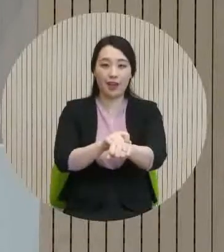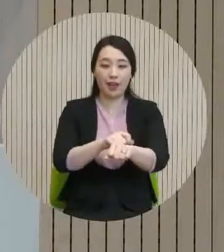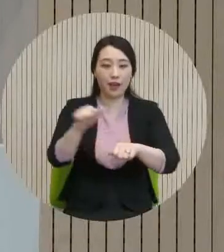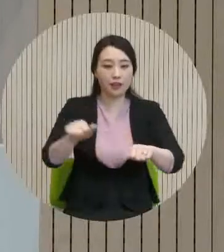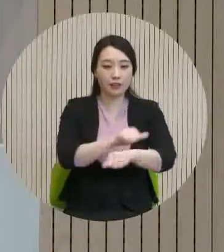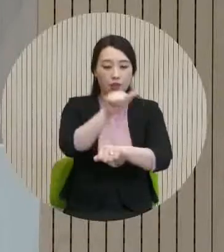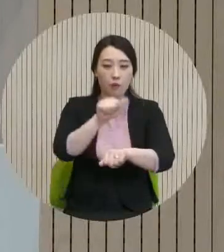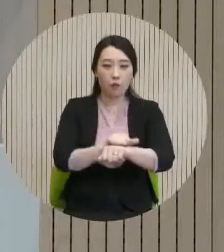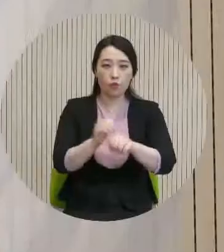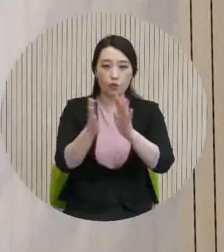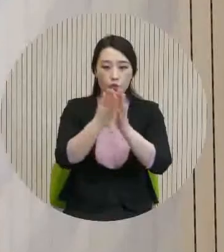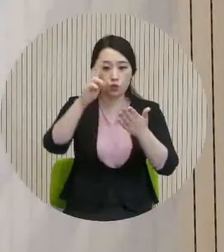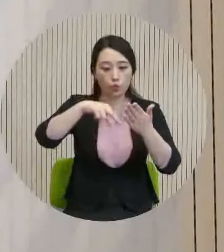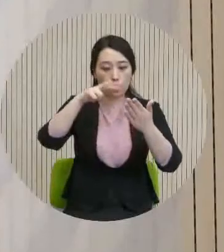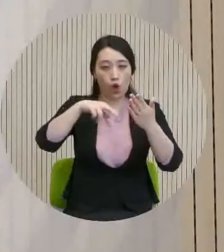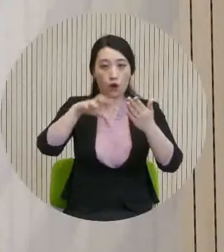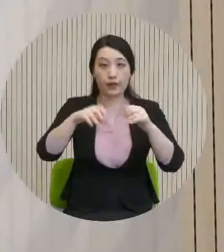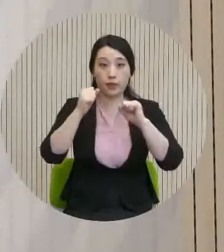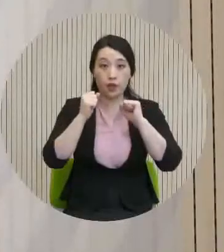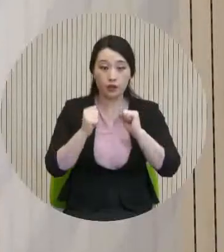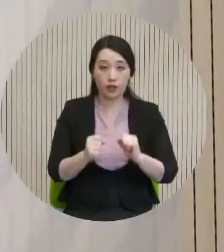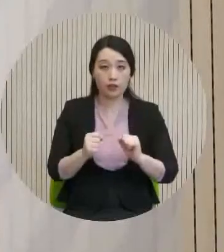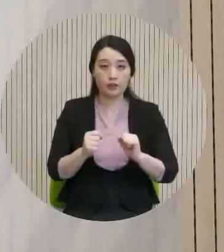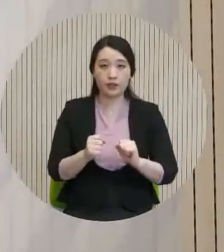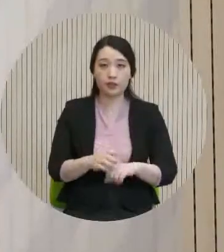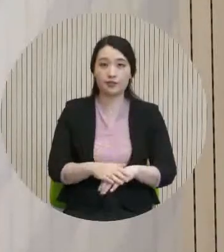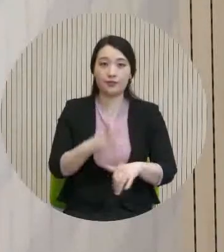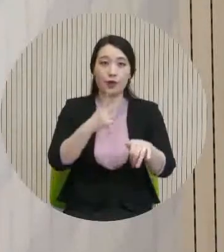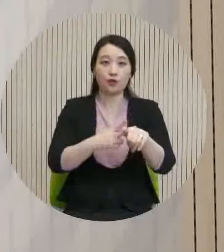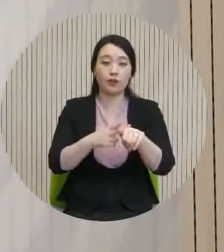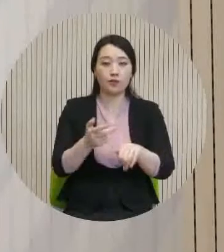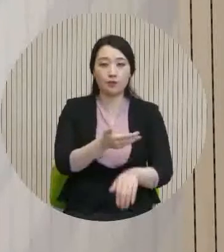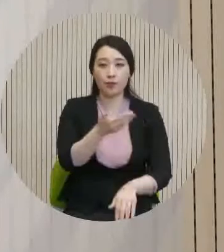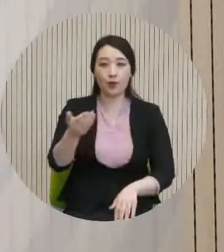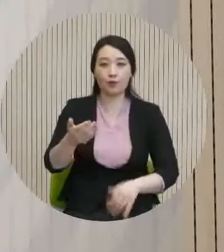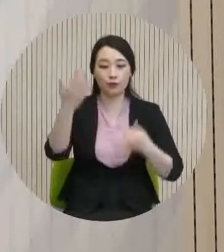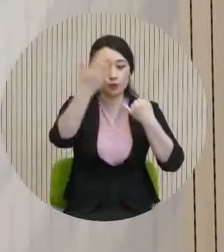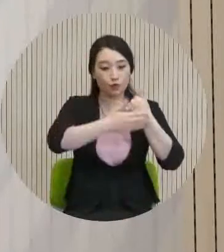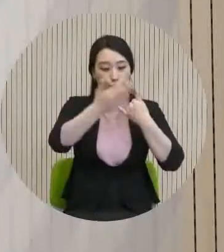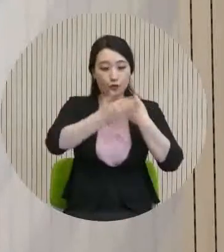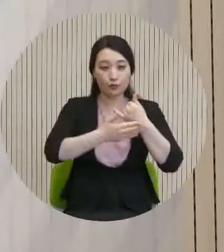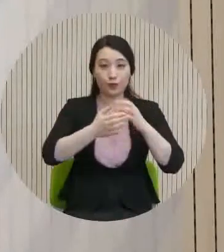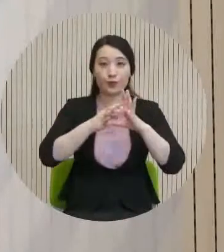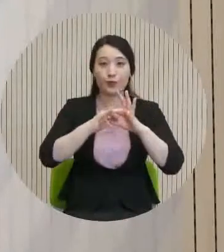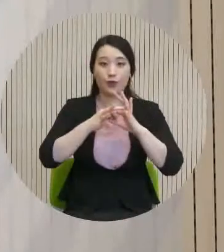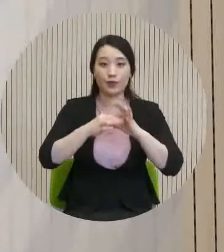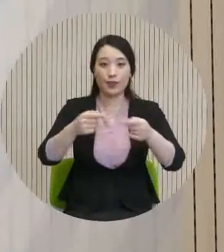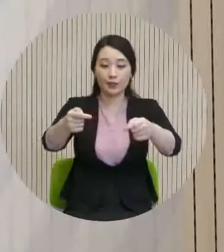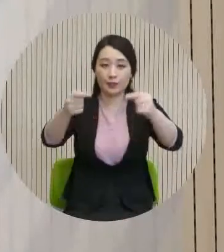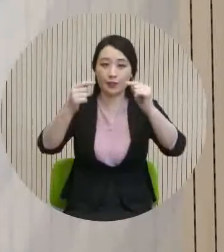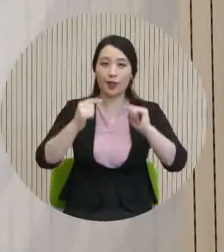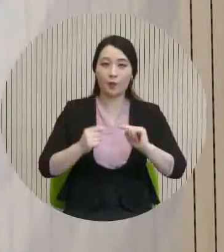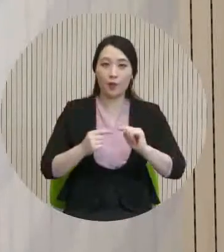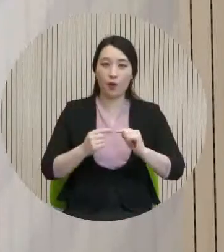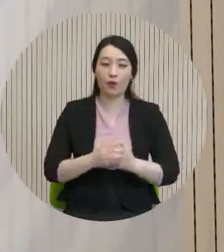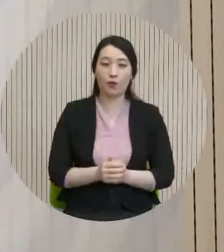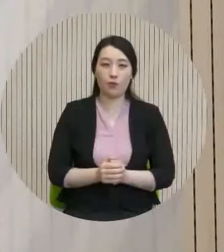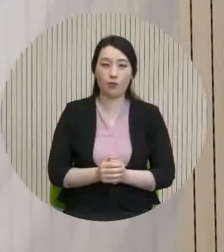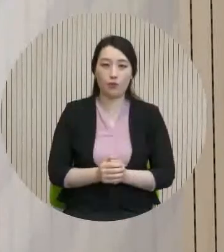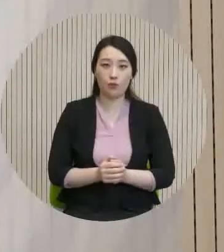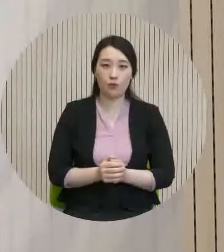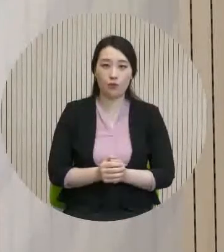As far as I know, the libraries of the National Library Board of Singapore are also participating via the YouTube channel.